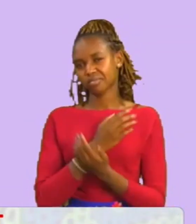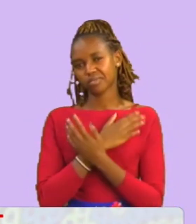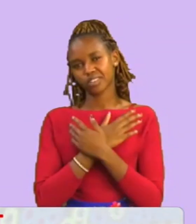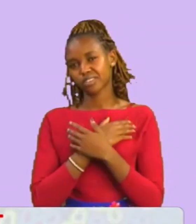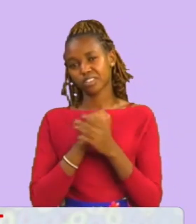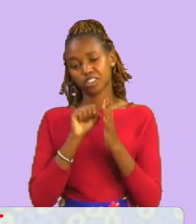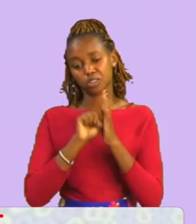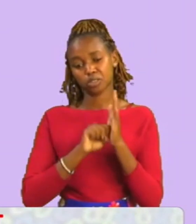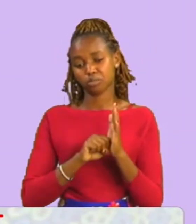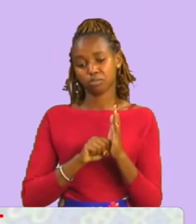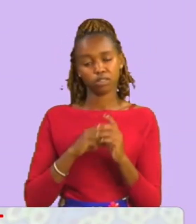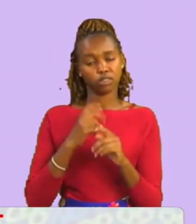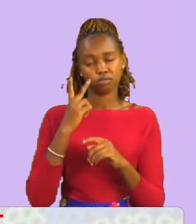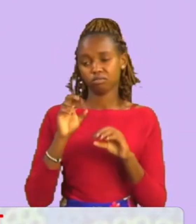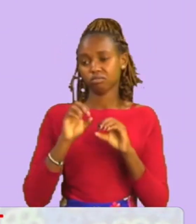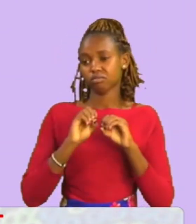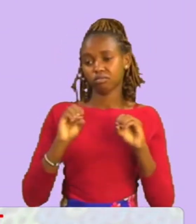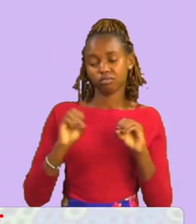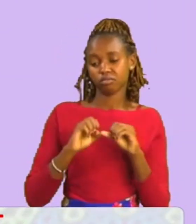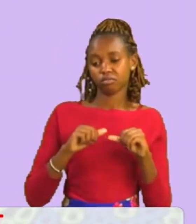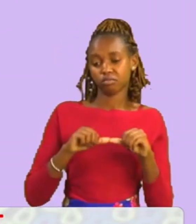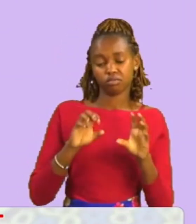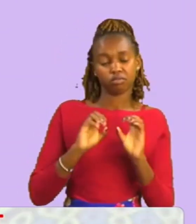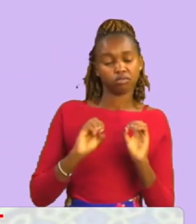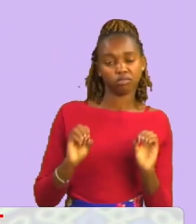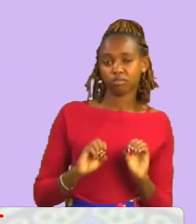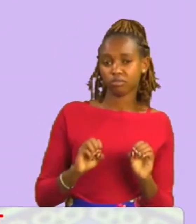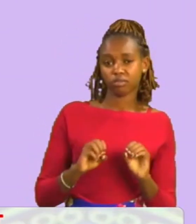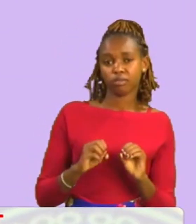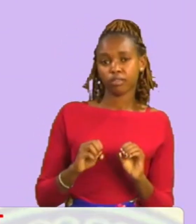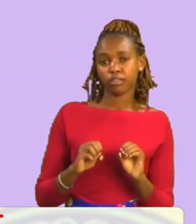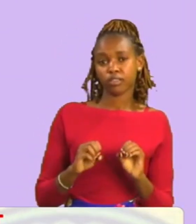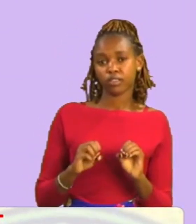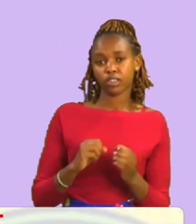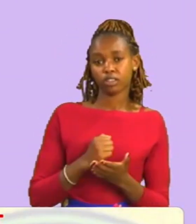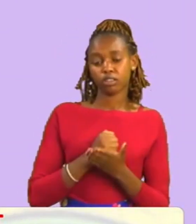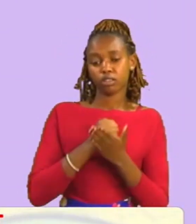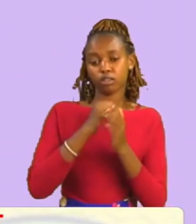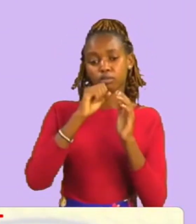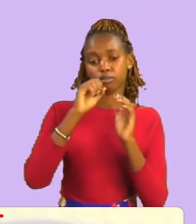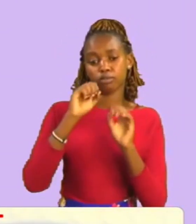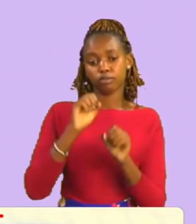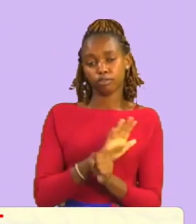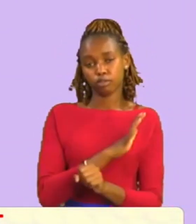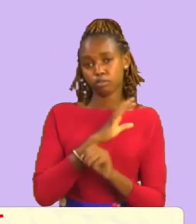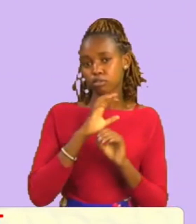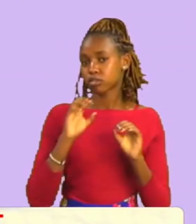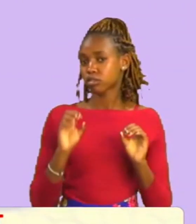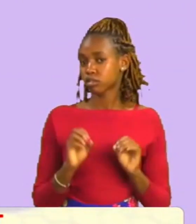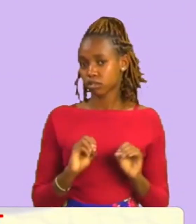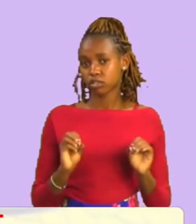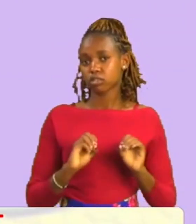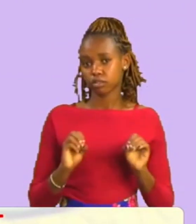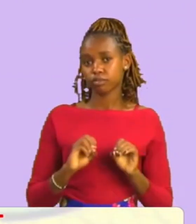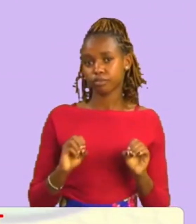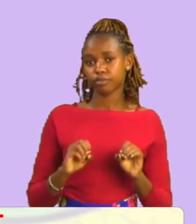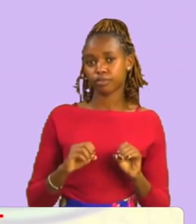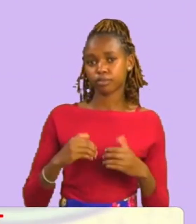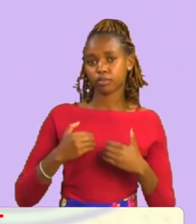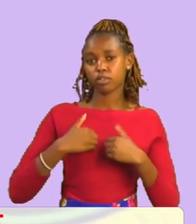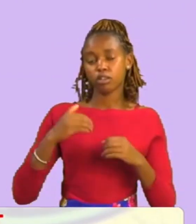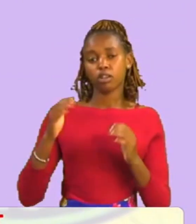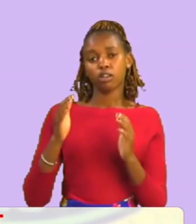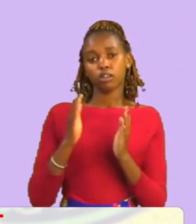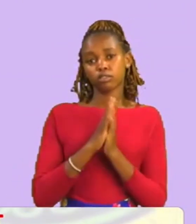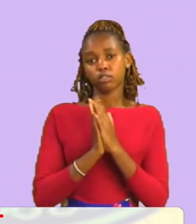I'm blinded. So unaona kitu yenye so is it like history ubeshte inakuanga na story mingi sana ndani yake? Because if I